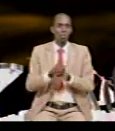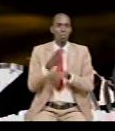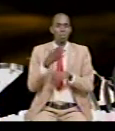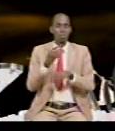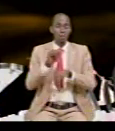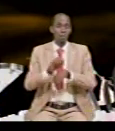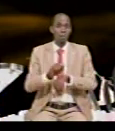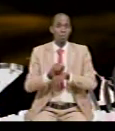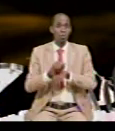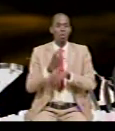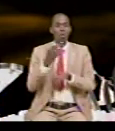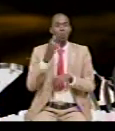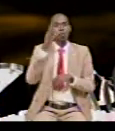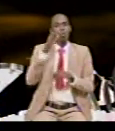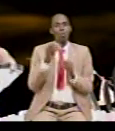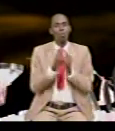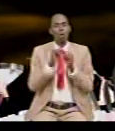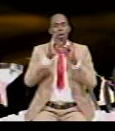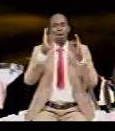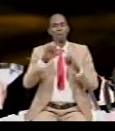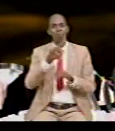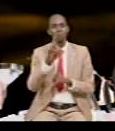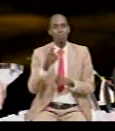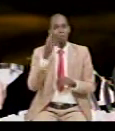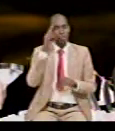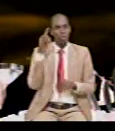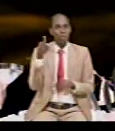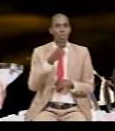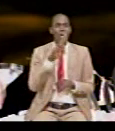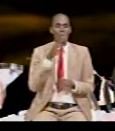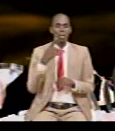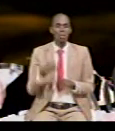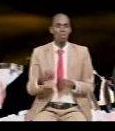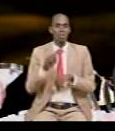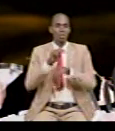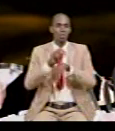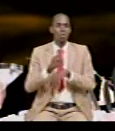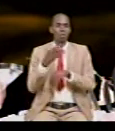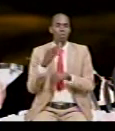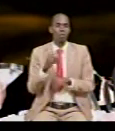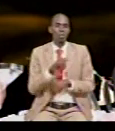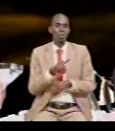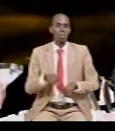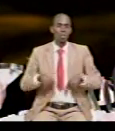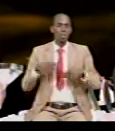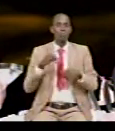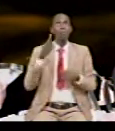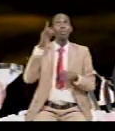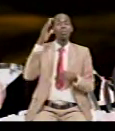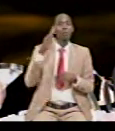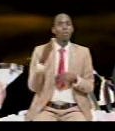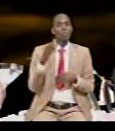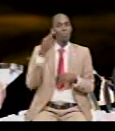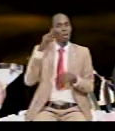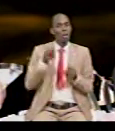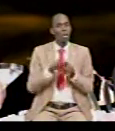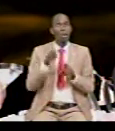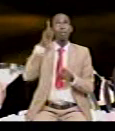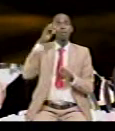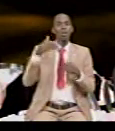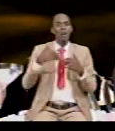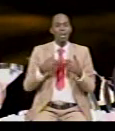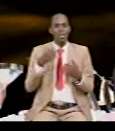the temple of the living God. As God has said, I will dwell in them and walk in